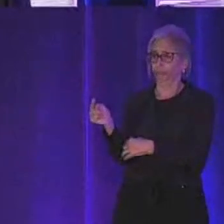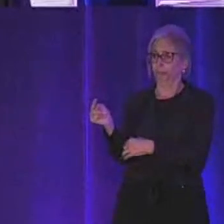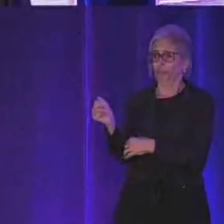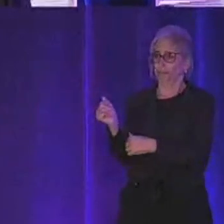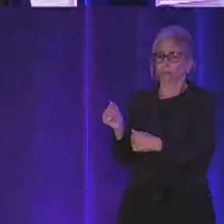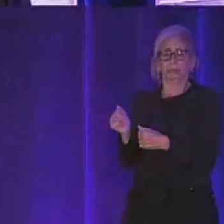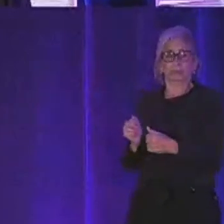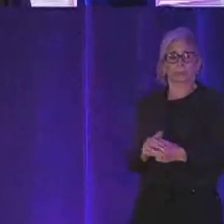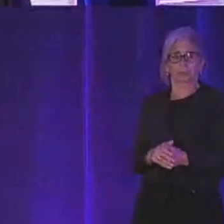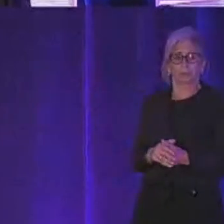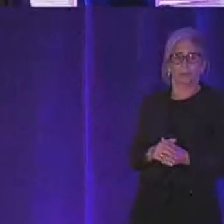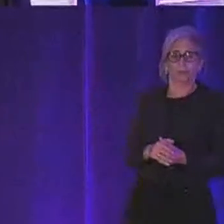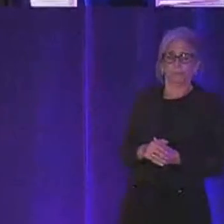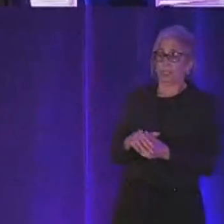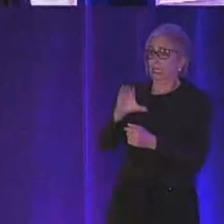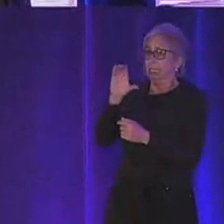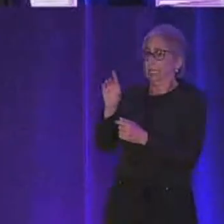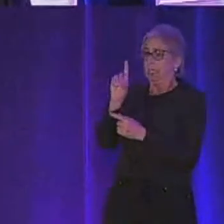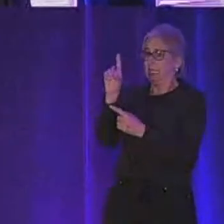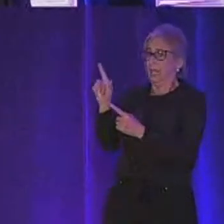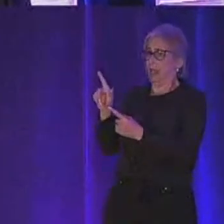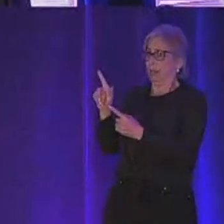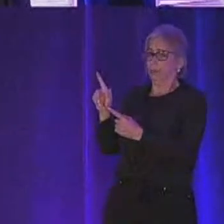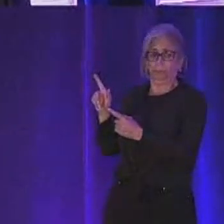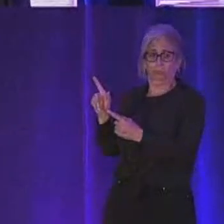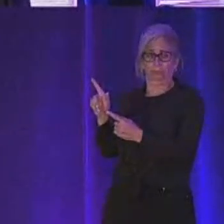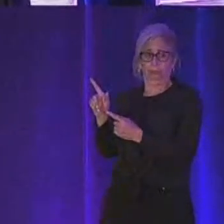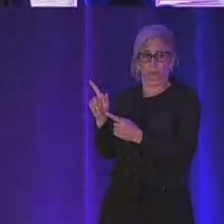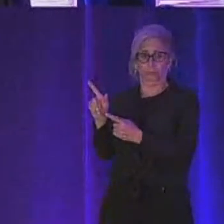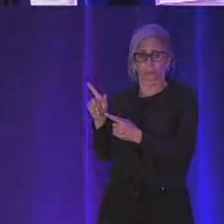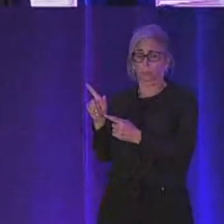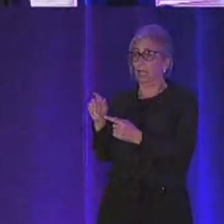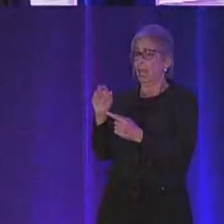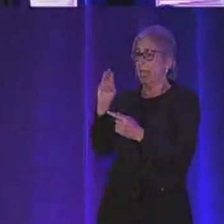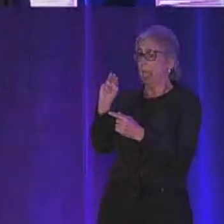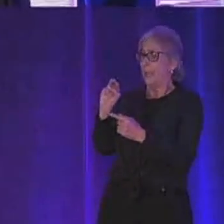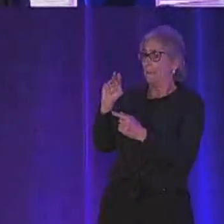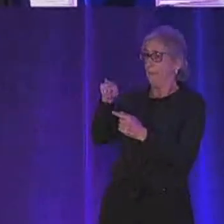Whoa, CDL. It's a new command. And we'll npx next.